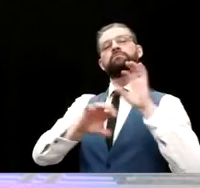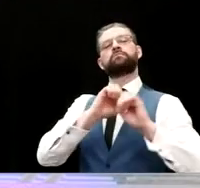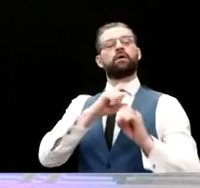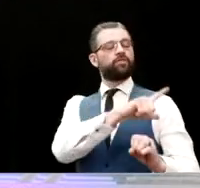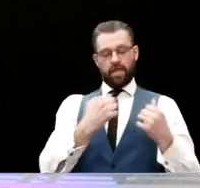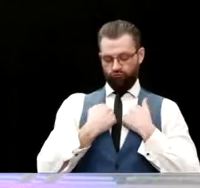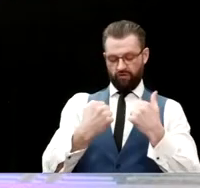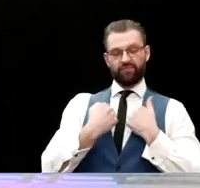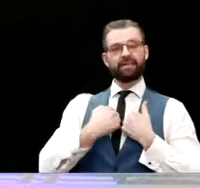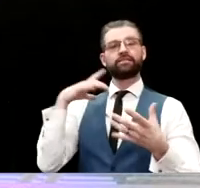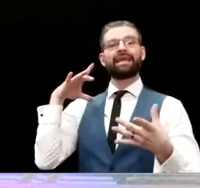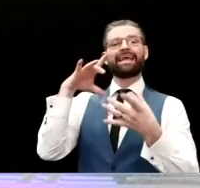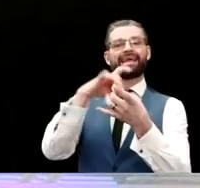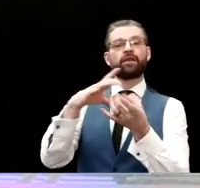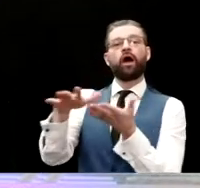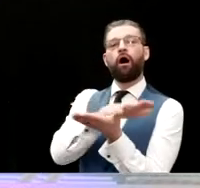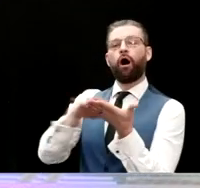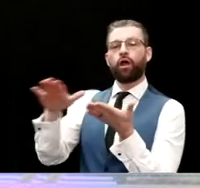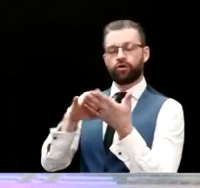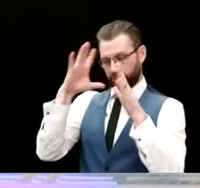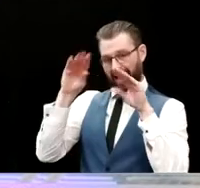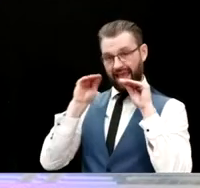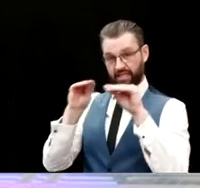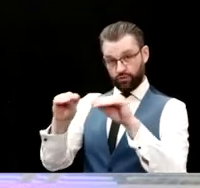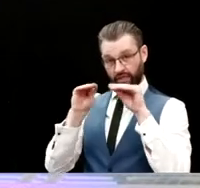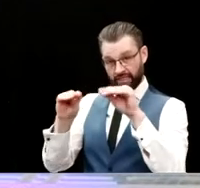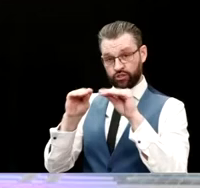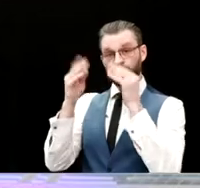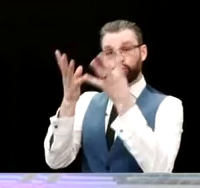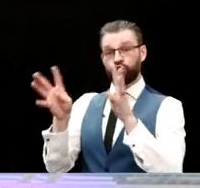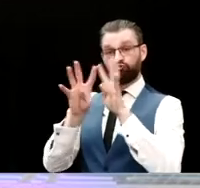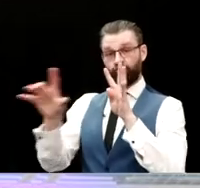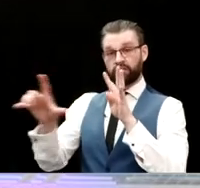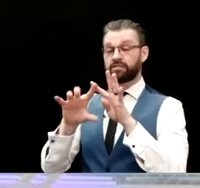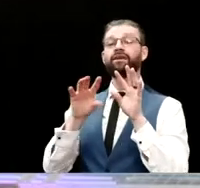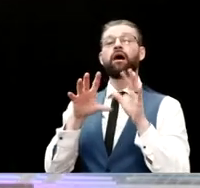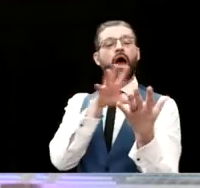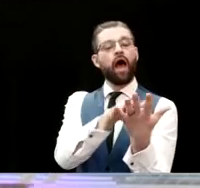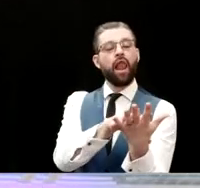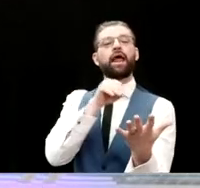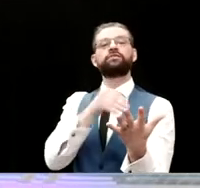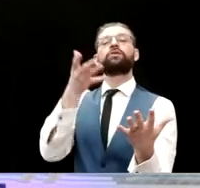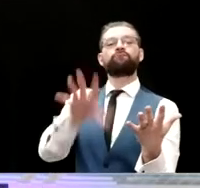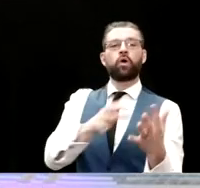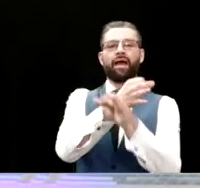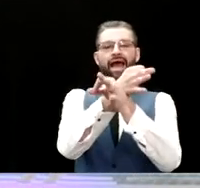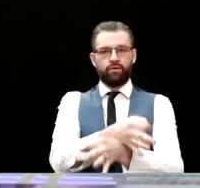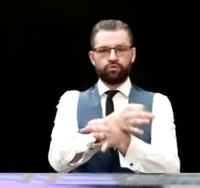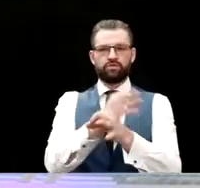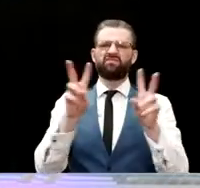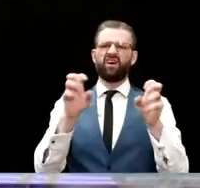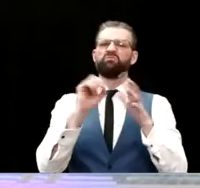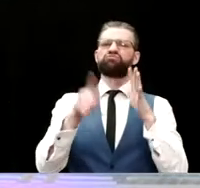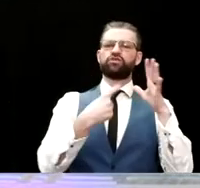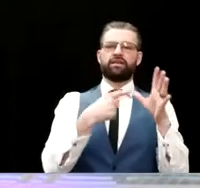reflections on participating in the Holocaust Educational Trust's Lessons from Auschwitz